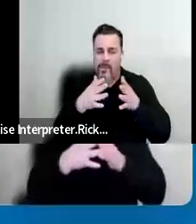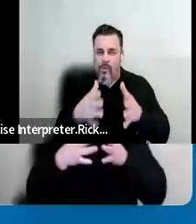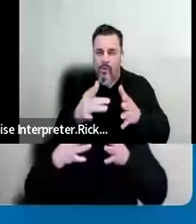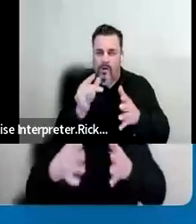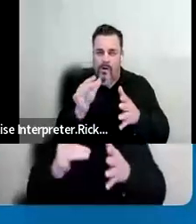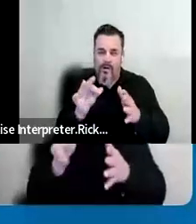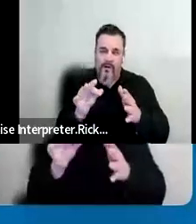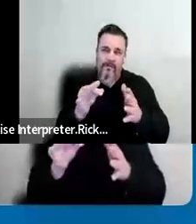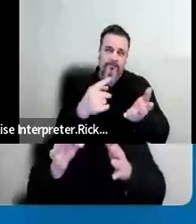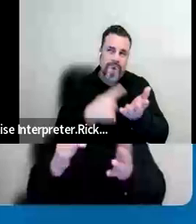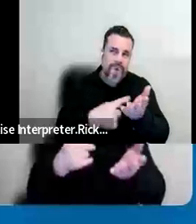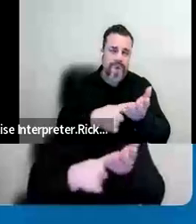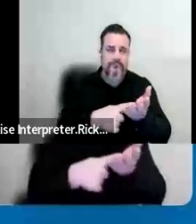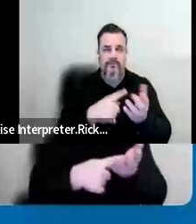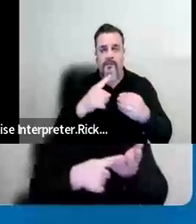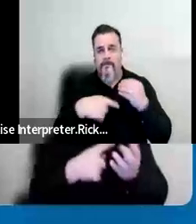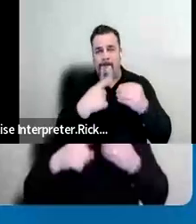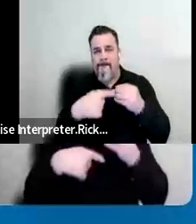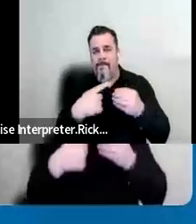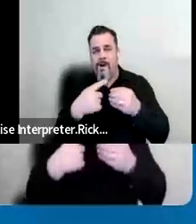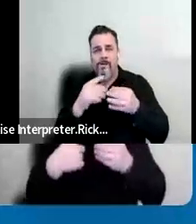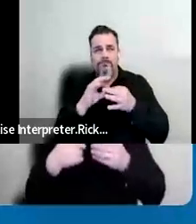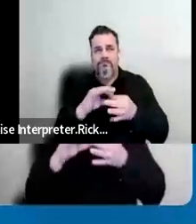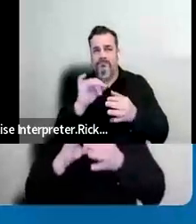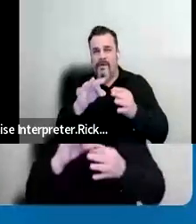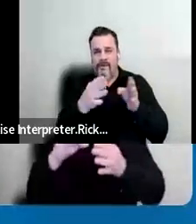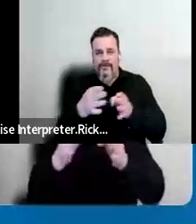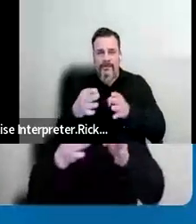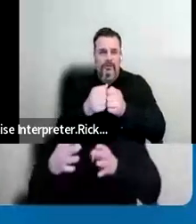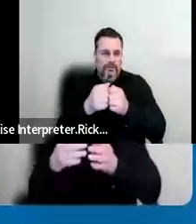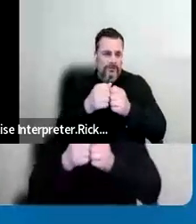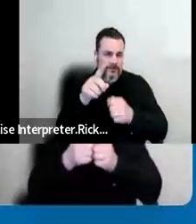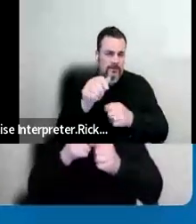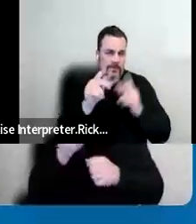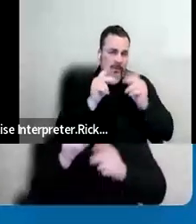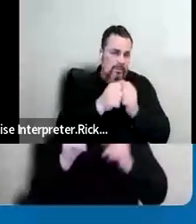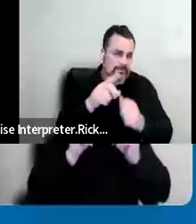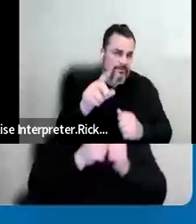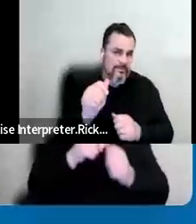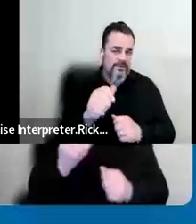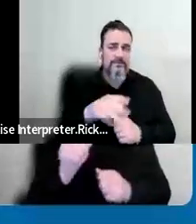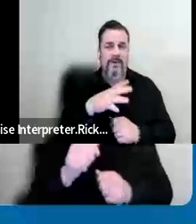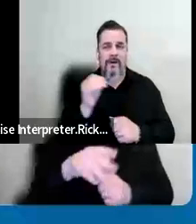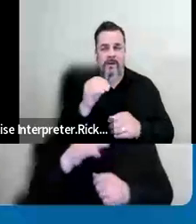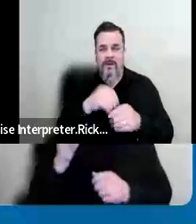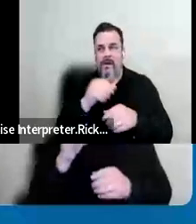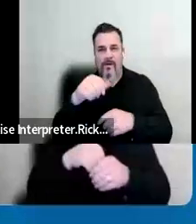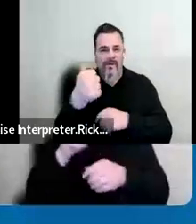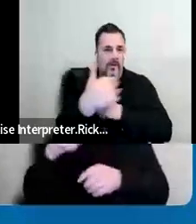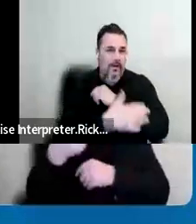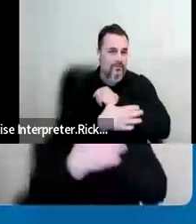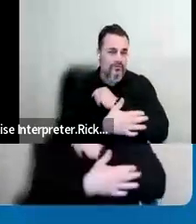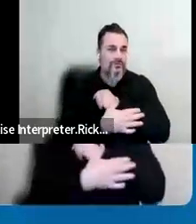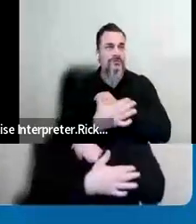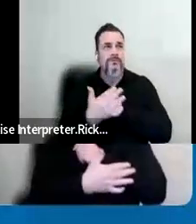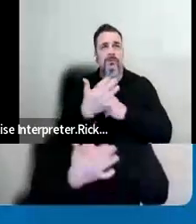about, in terms of talking about individuals with disabilities or people with disabilities in other countries.